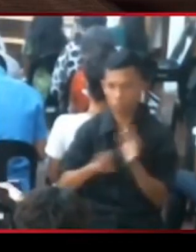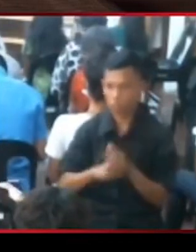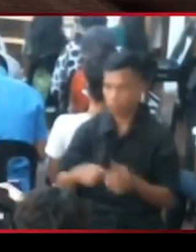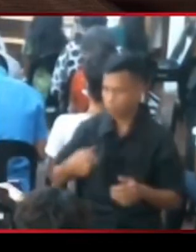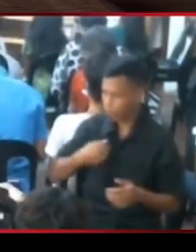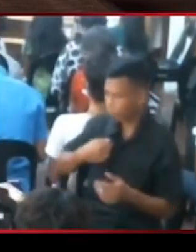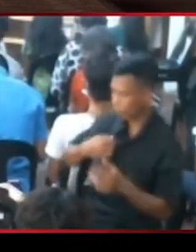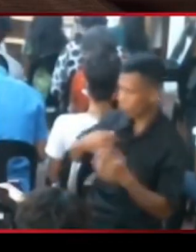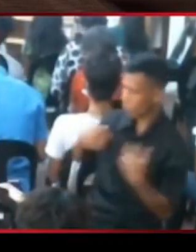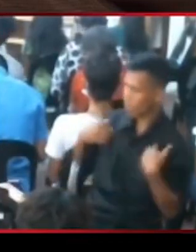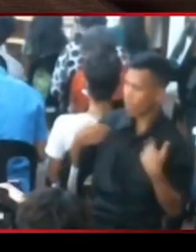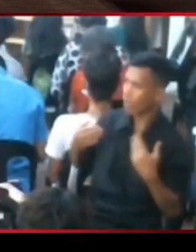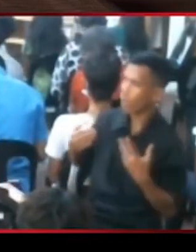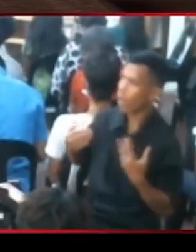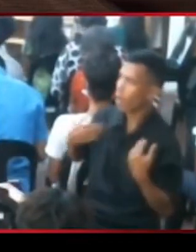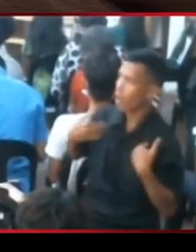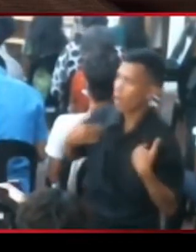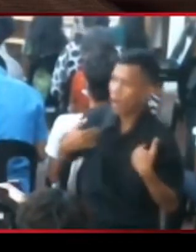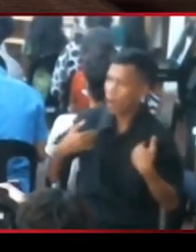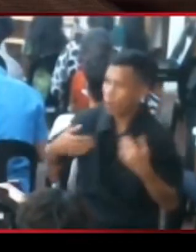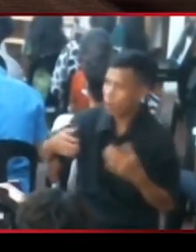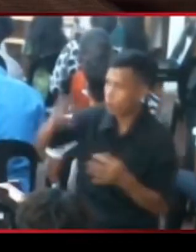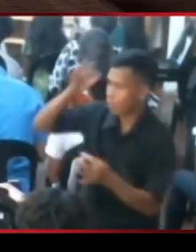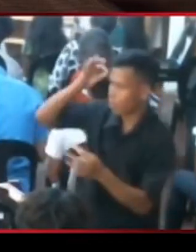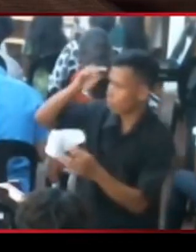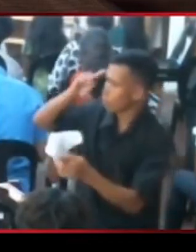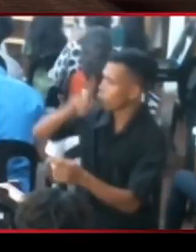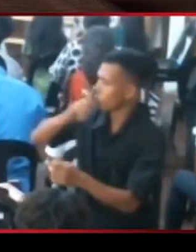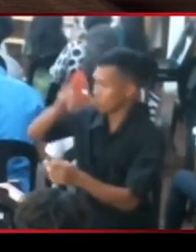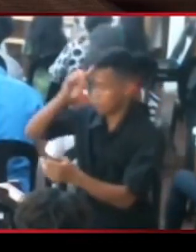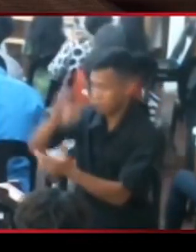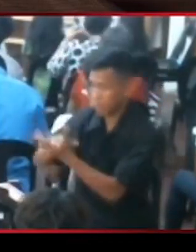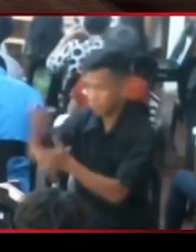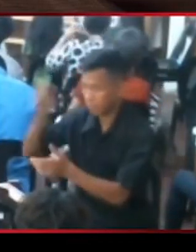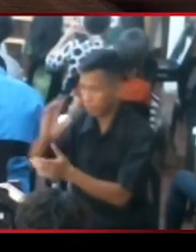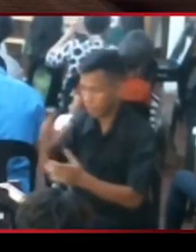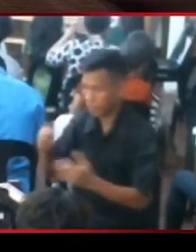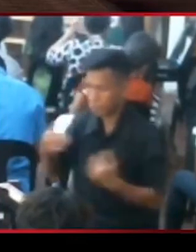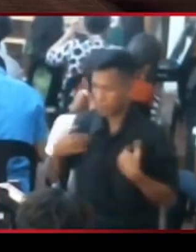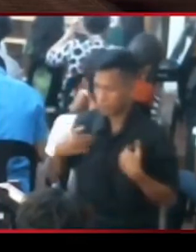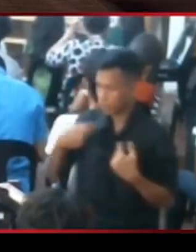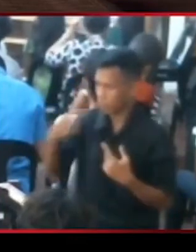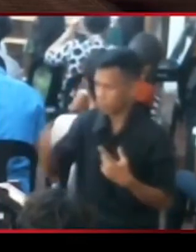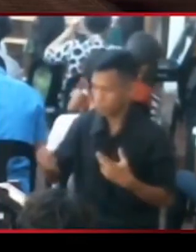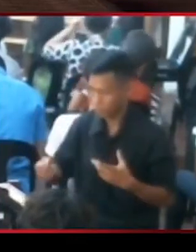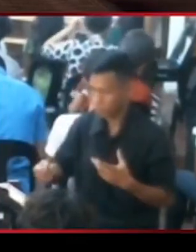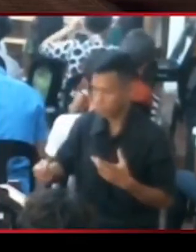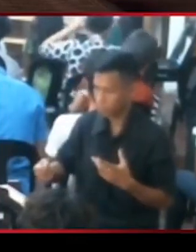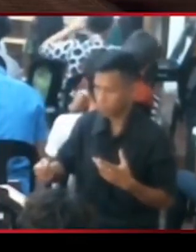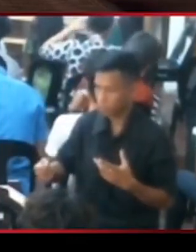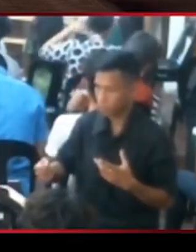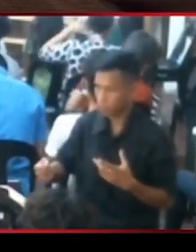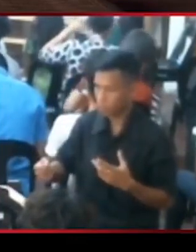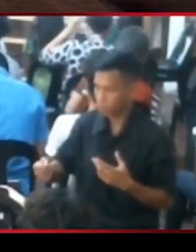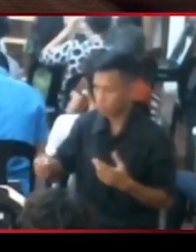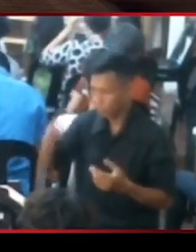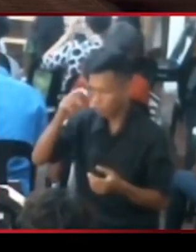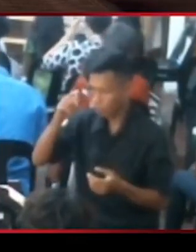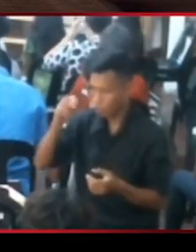brethren, though a man say he had faith and have not works, can faith save him?